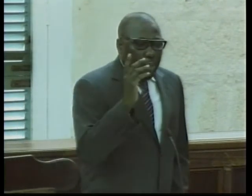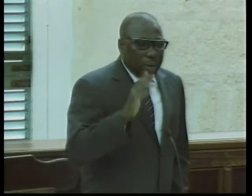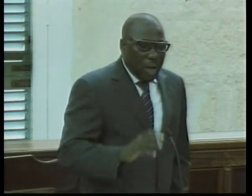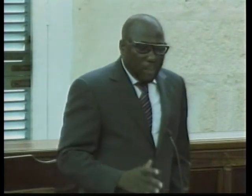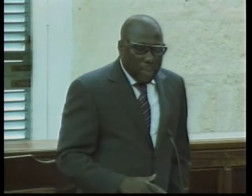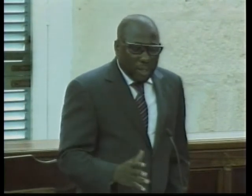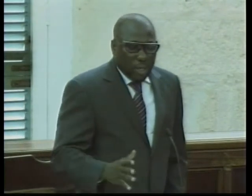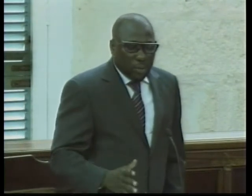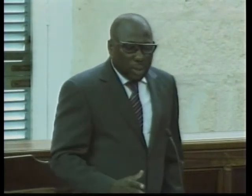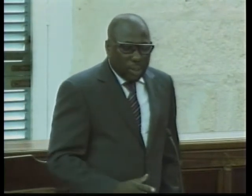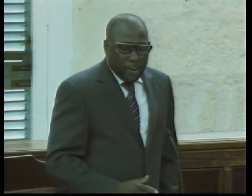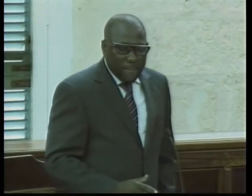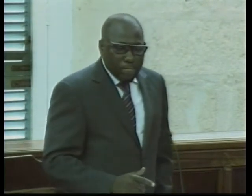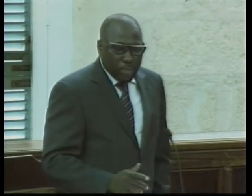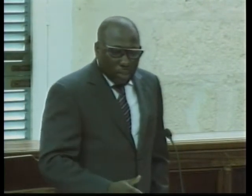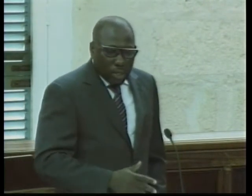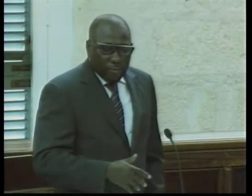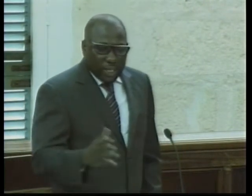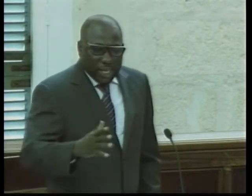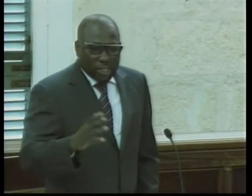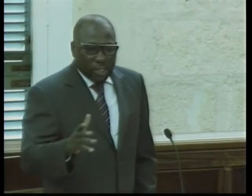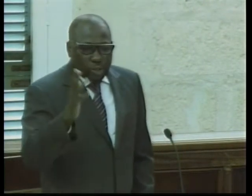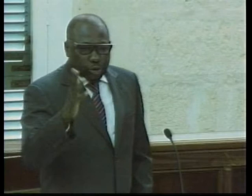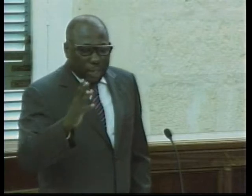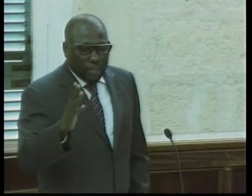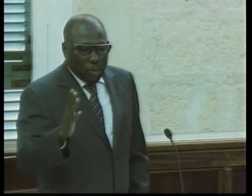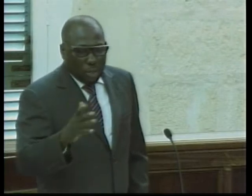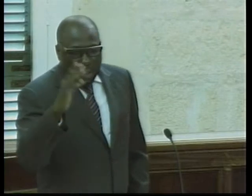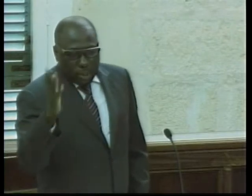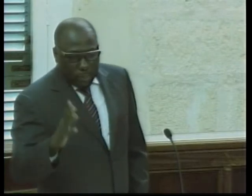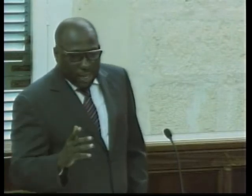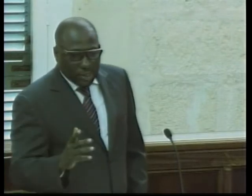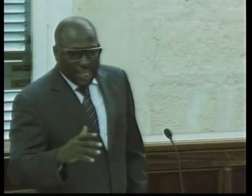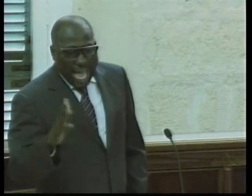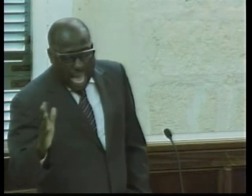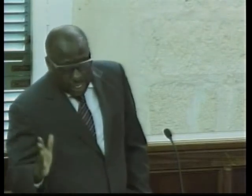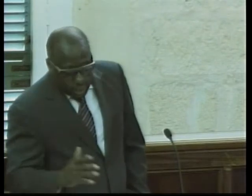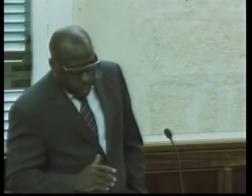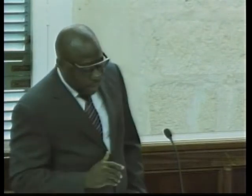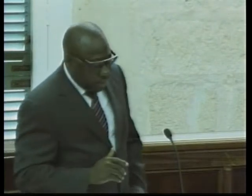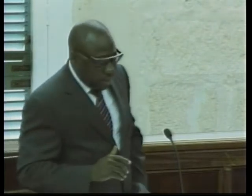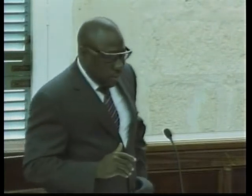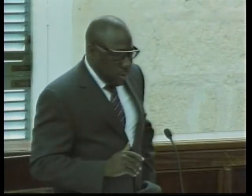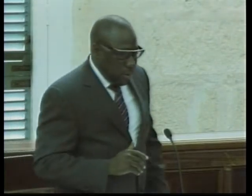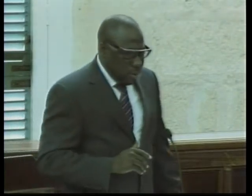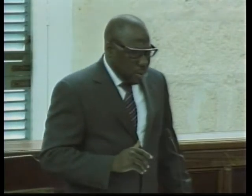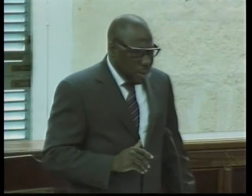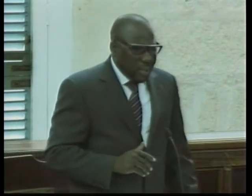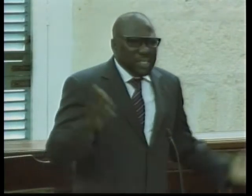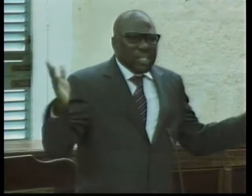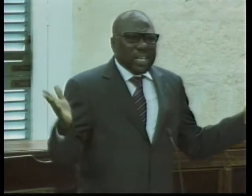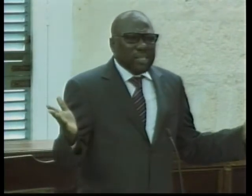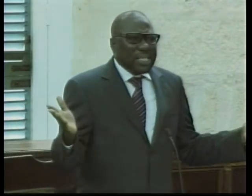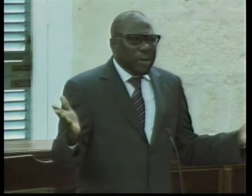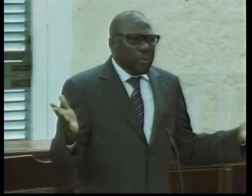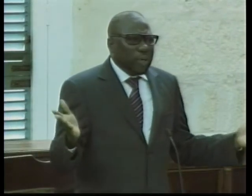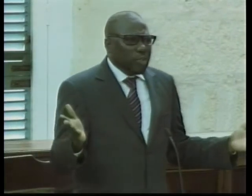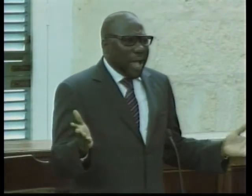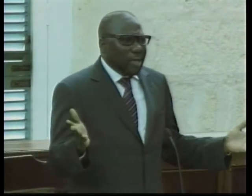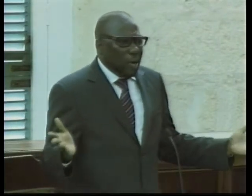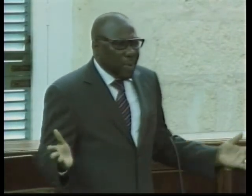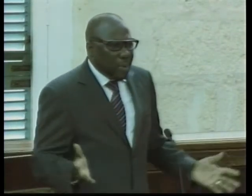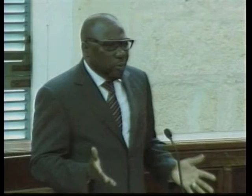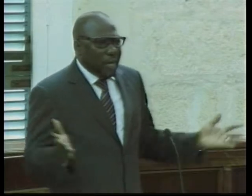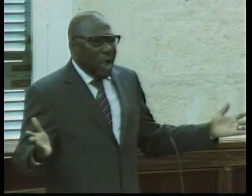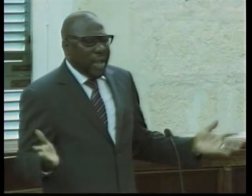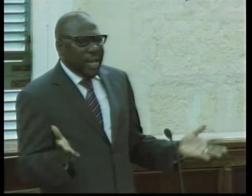why are we not building out the vocational training board capacity and capability? These are things that would attract